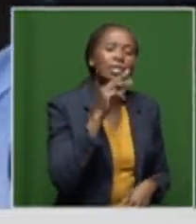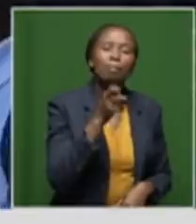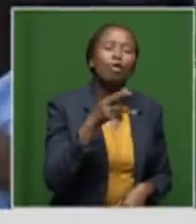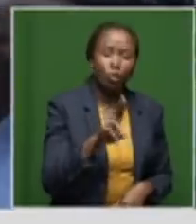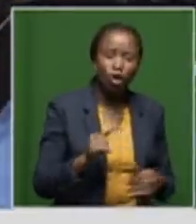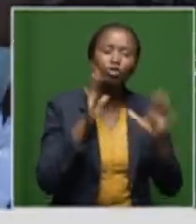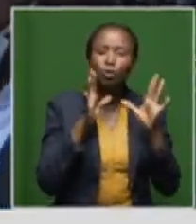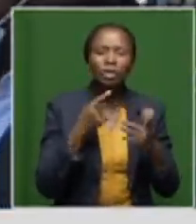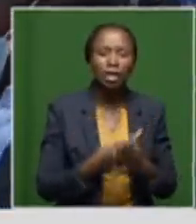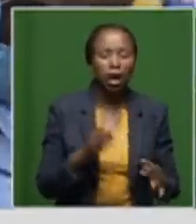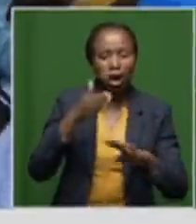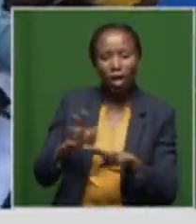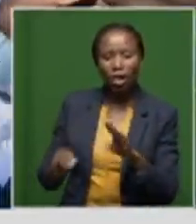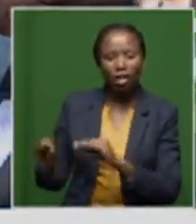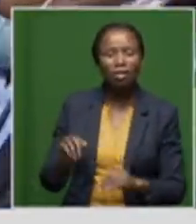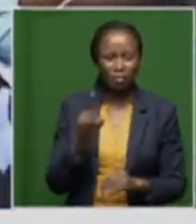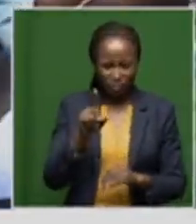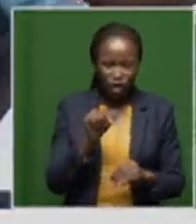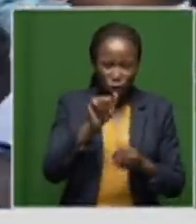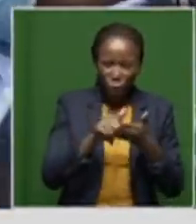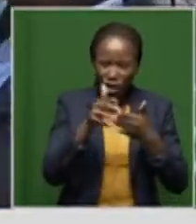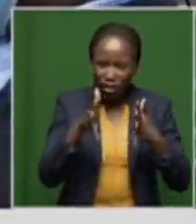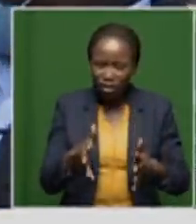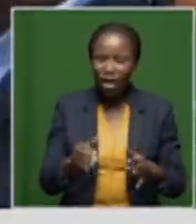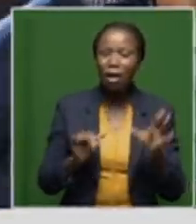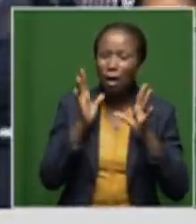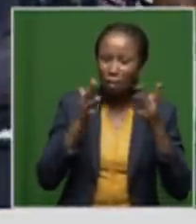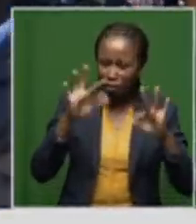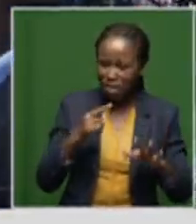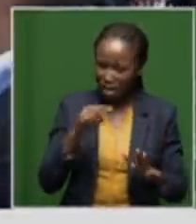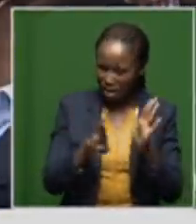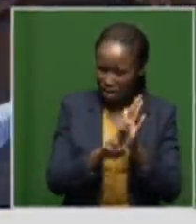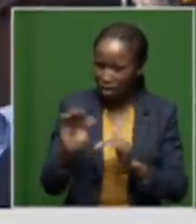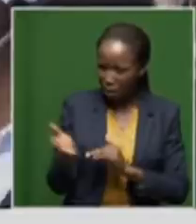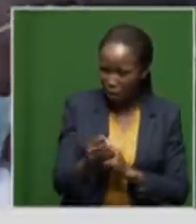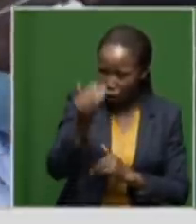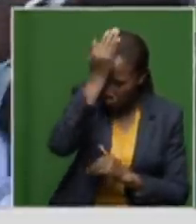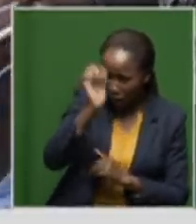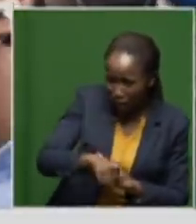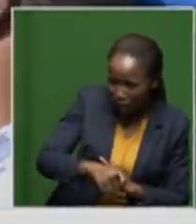predicted that your leader, Julius Malema, predicted that you would be representing former President Zuma.